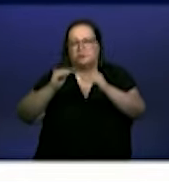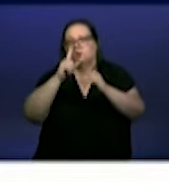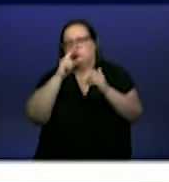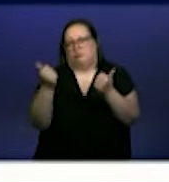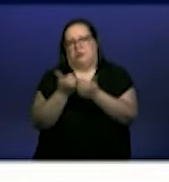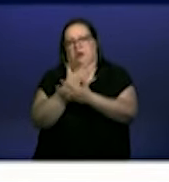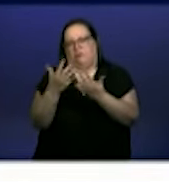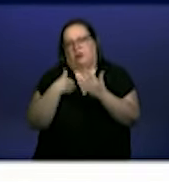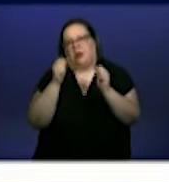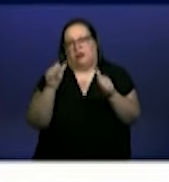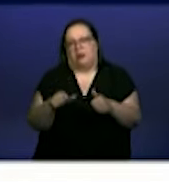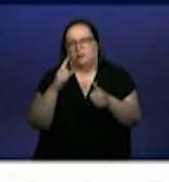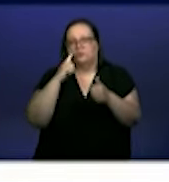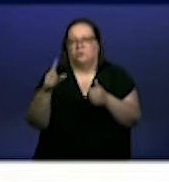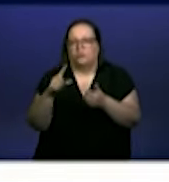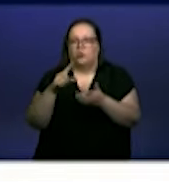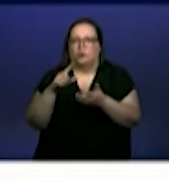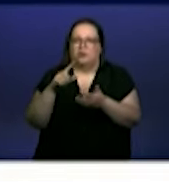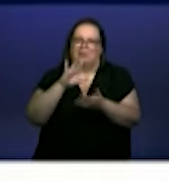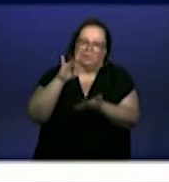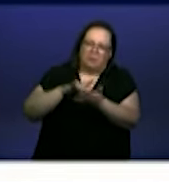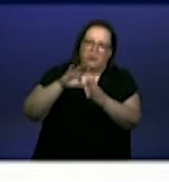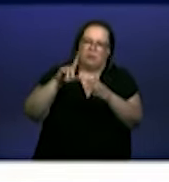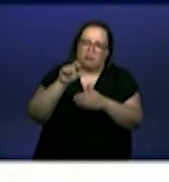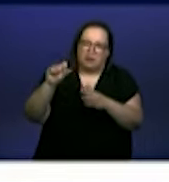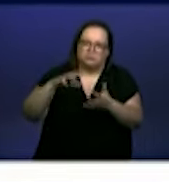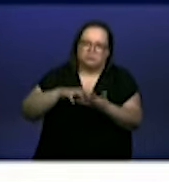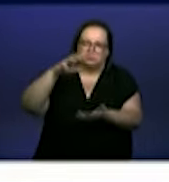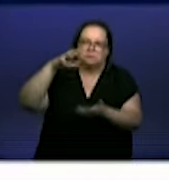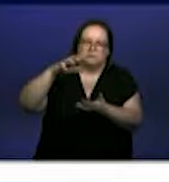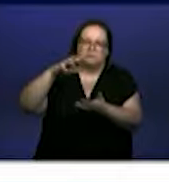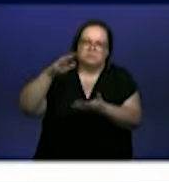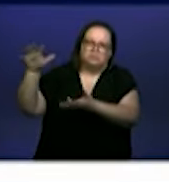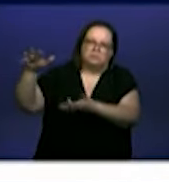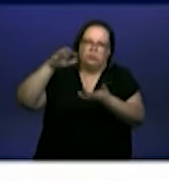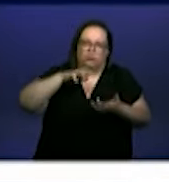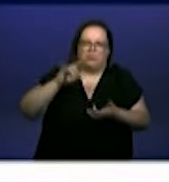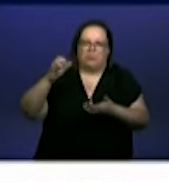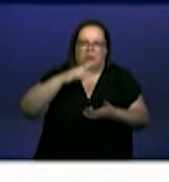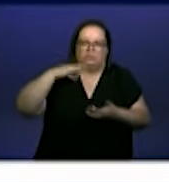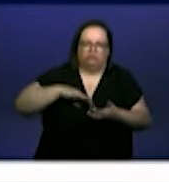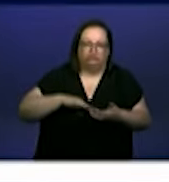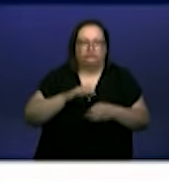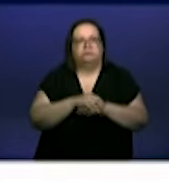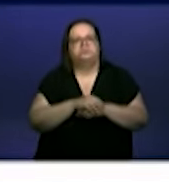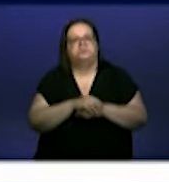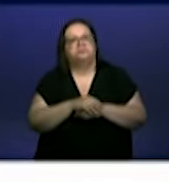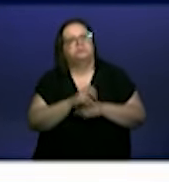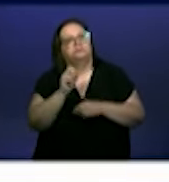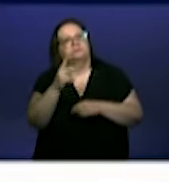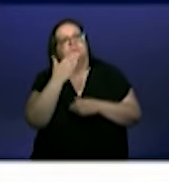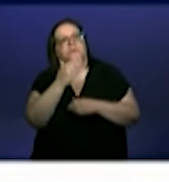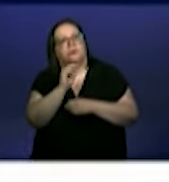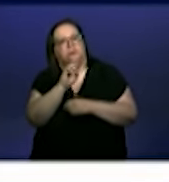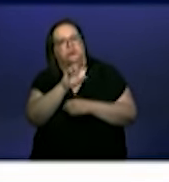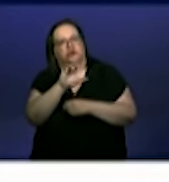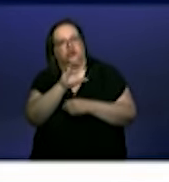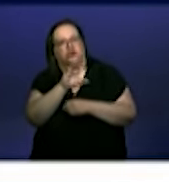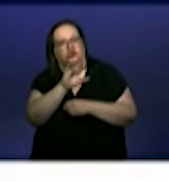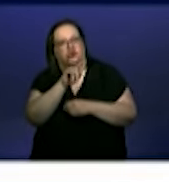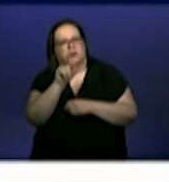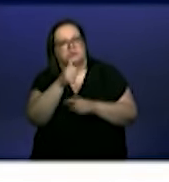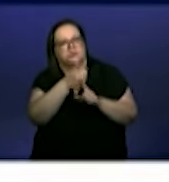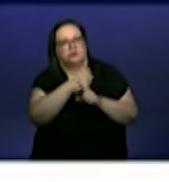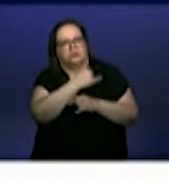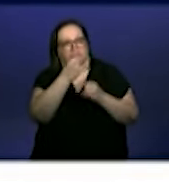back prosperity to the middle class of this state. Okay, thank you very much. Mr. Curtis, the final response will be yours on this question. What makes you the best